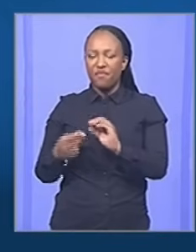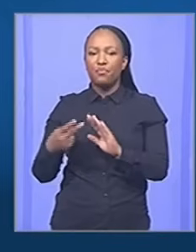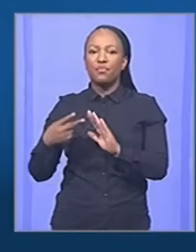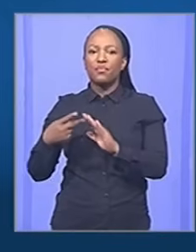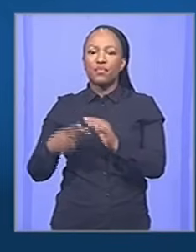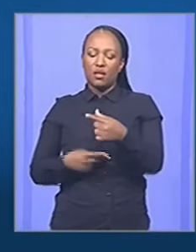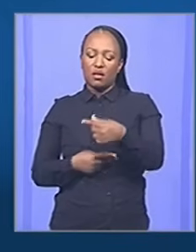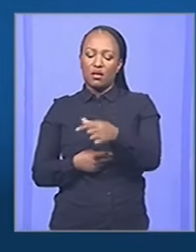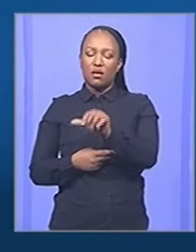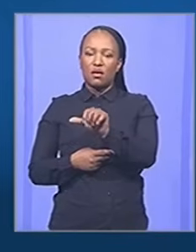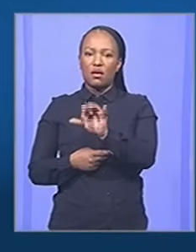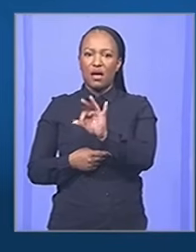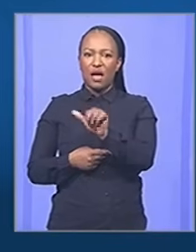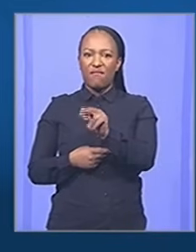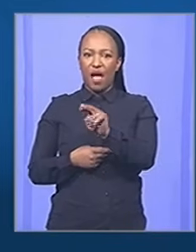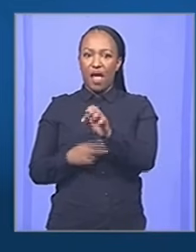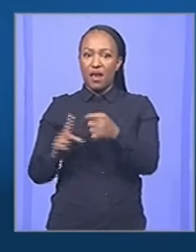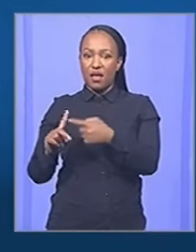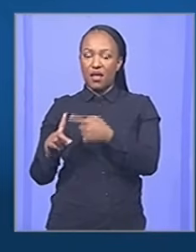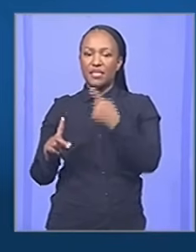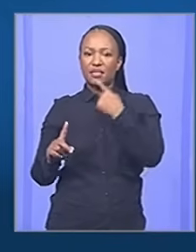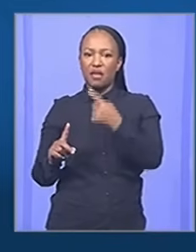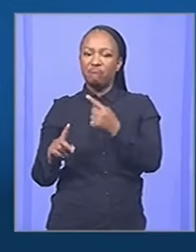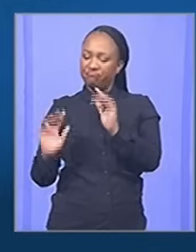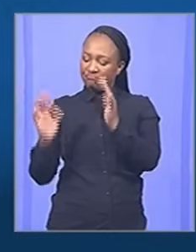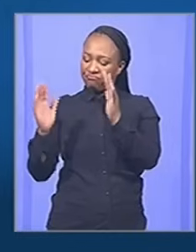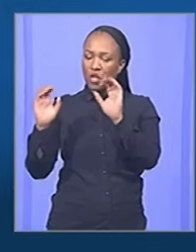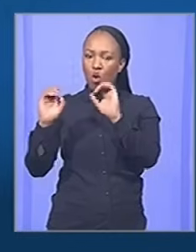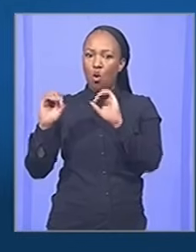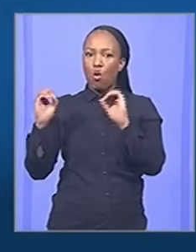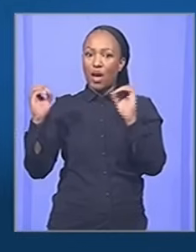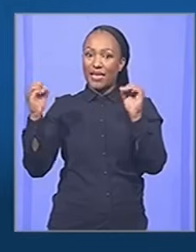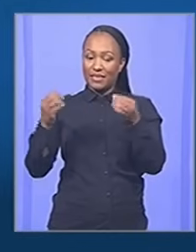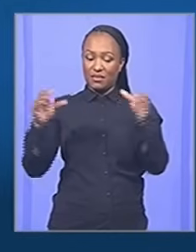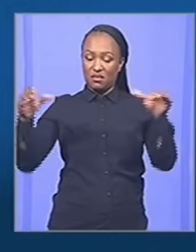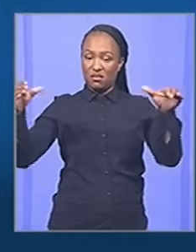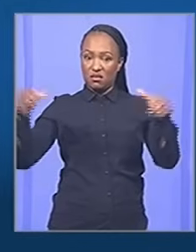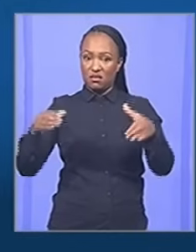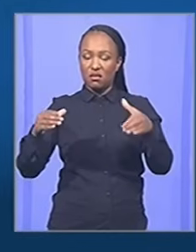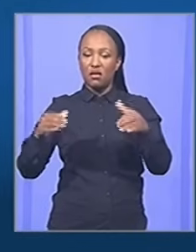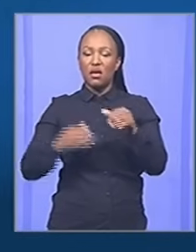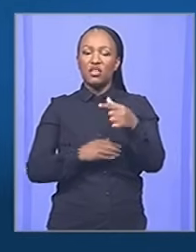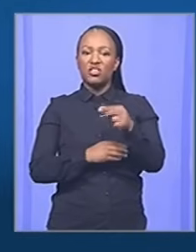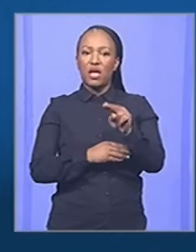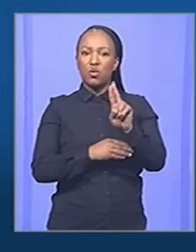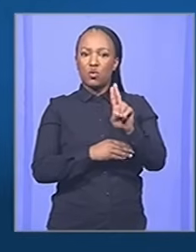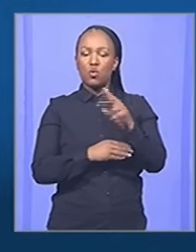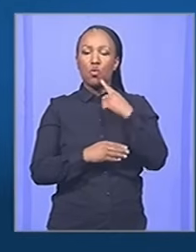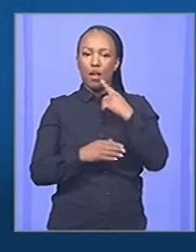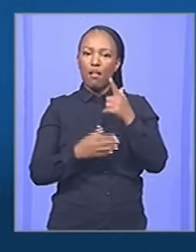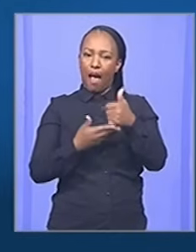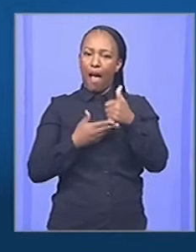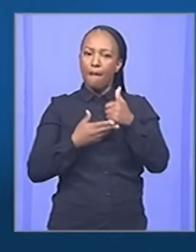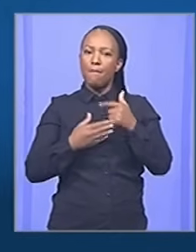ke tloga ke lebogiša mmušo wo wa mohlakanelwa ke ona o tla re iša go kanana legae la maswi le